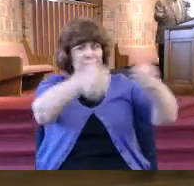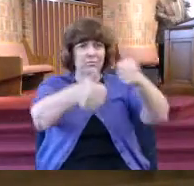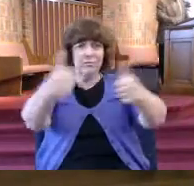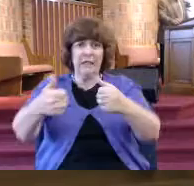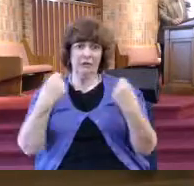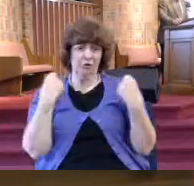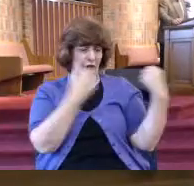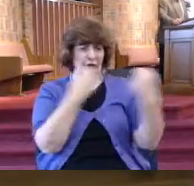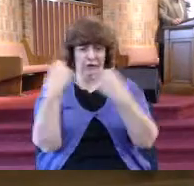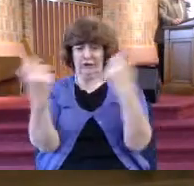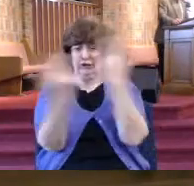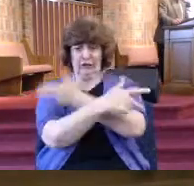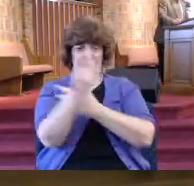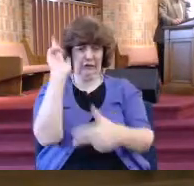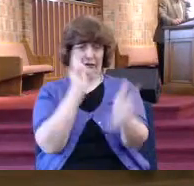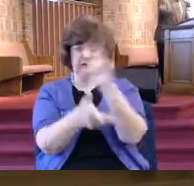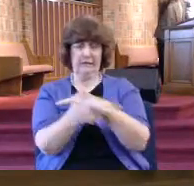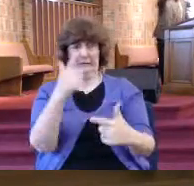we want?